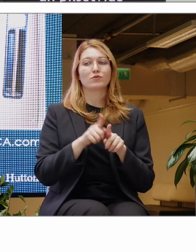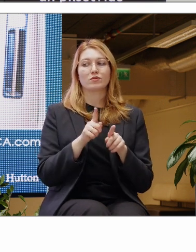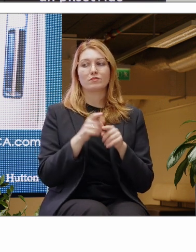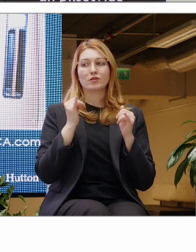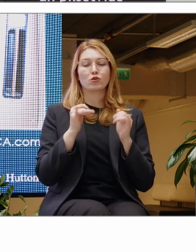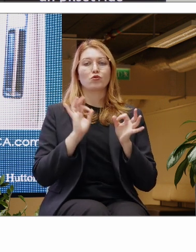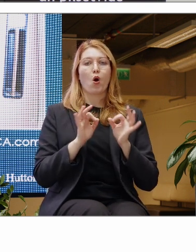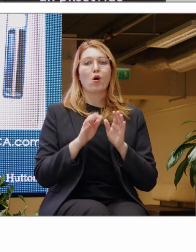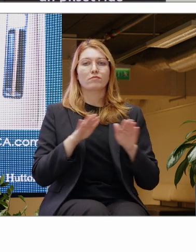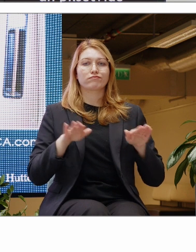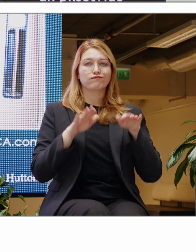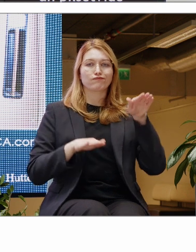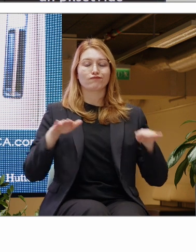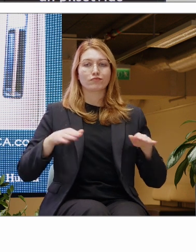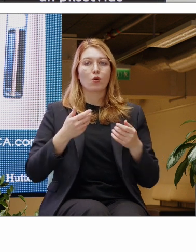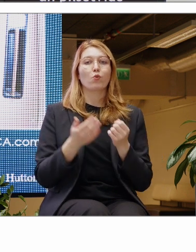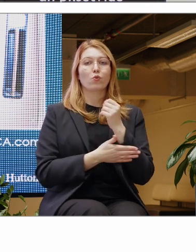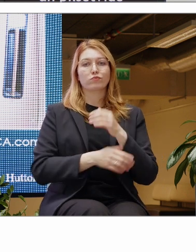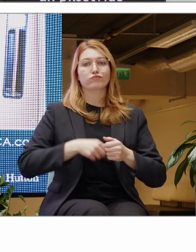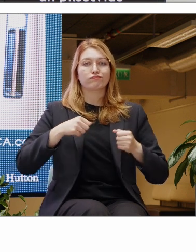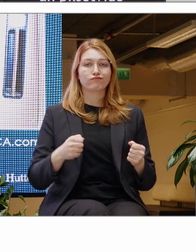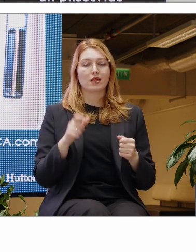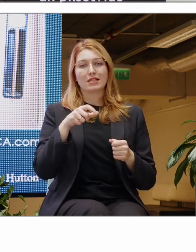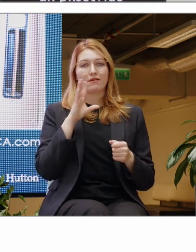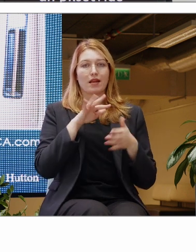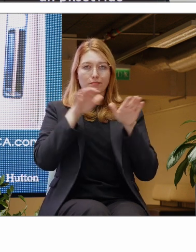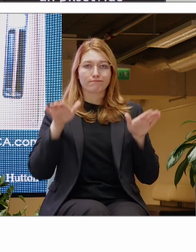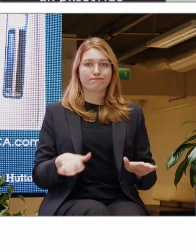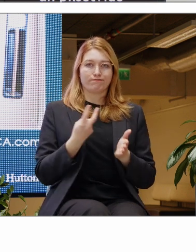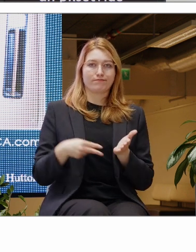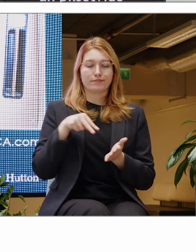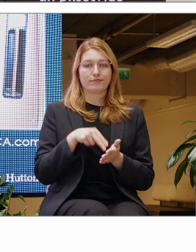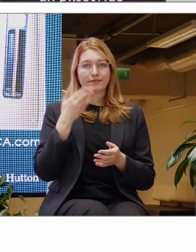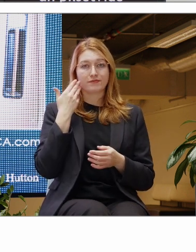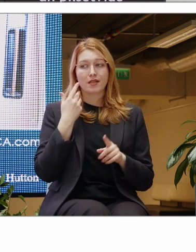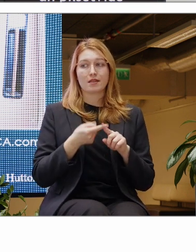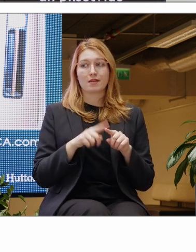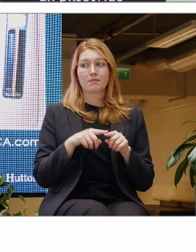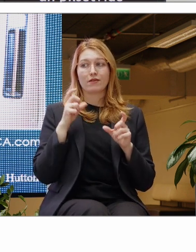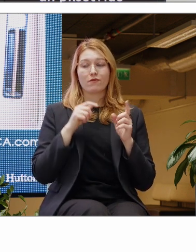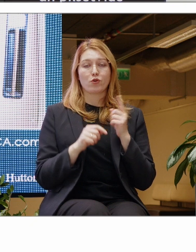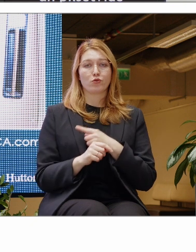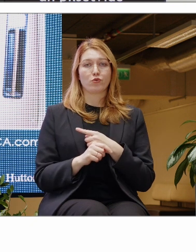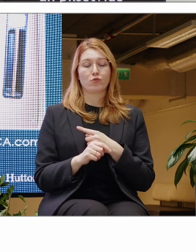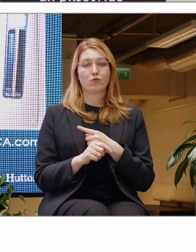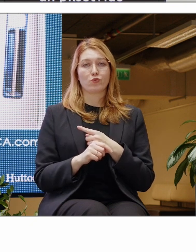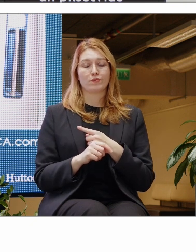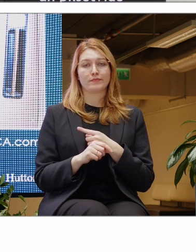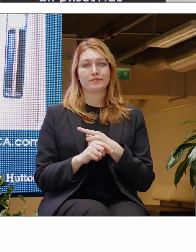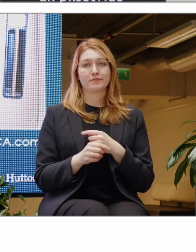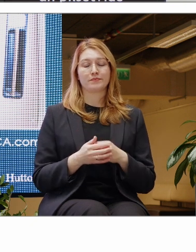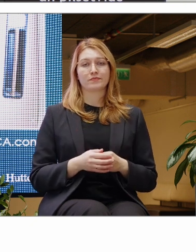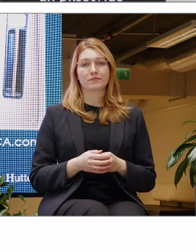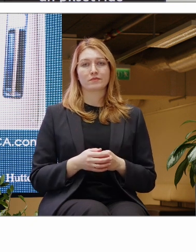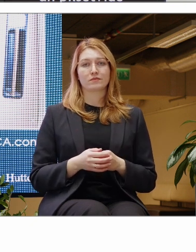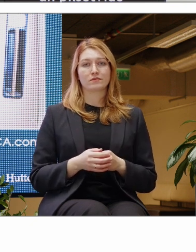normal seating where there's arms so that people can get up really easily. The middle of the picture is the National